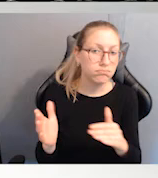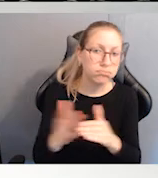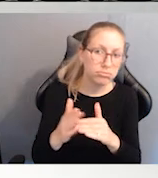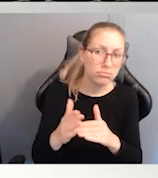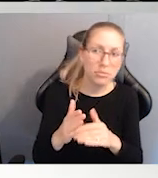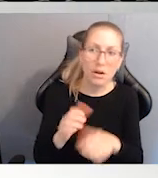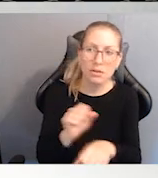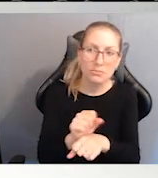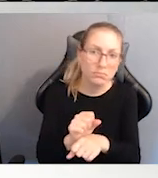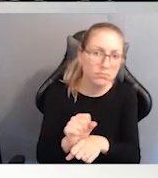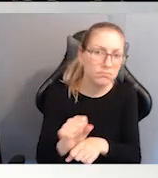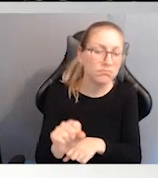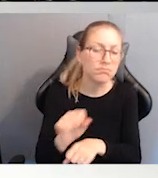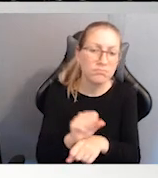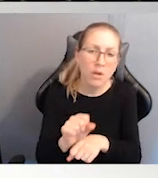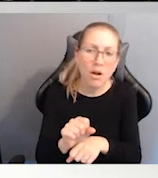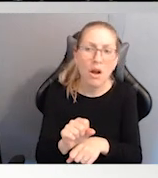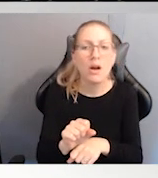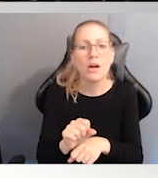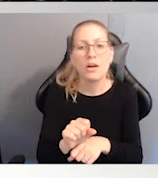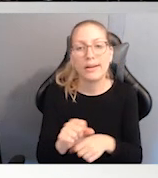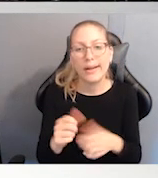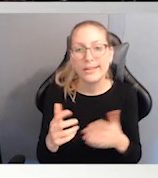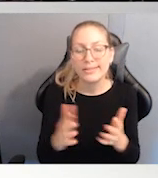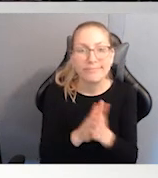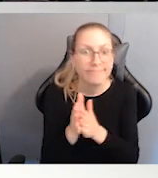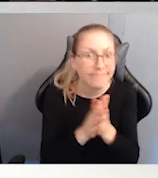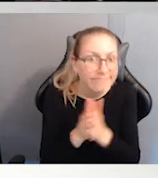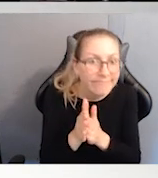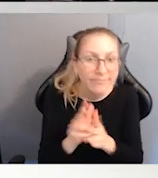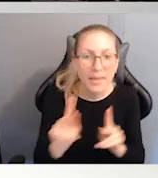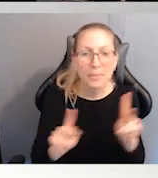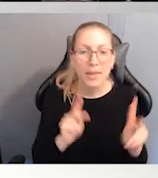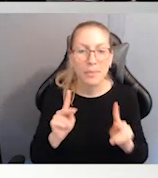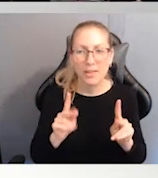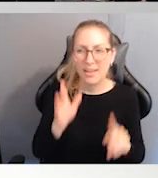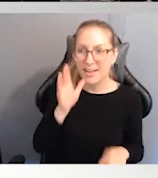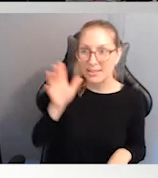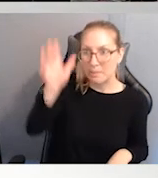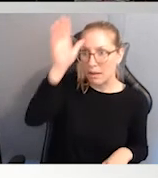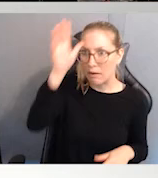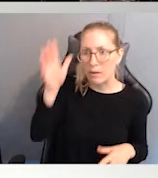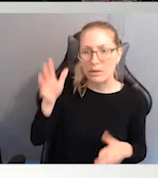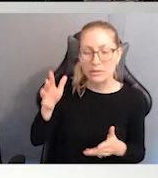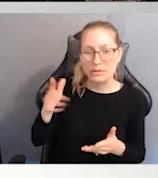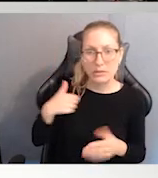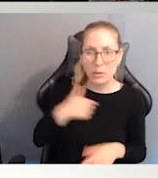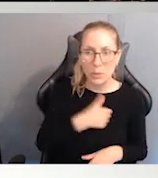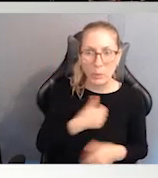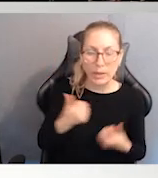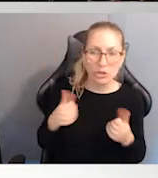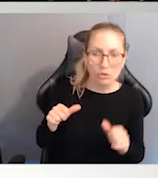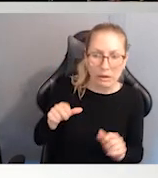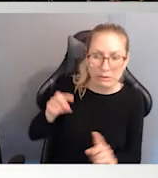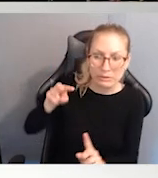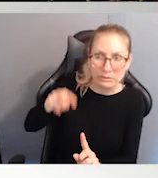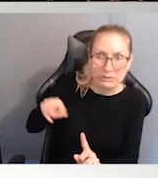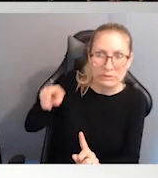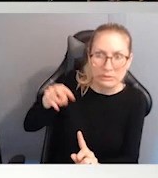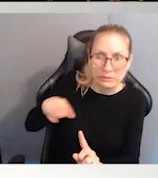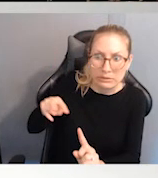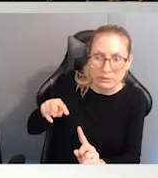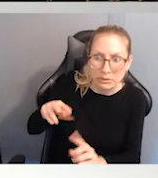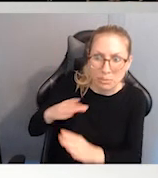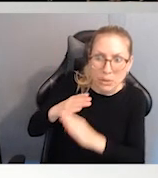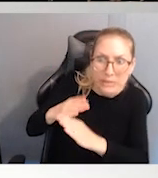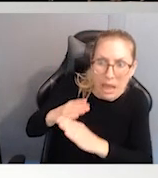people you'd ever meet. We don't want to, as parents, sometimes we try to protect them, but we want to allow them to